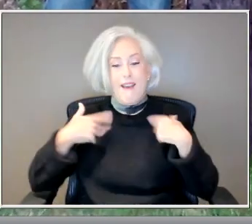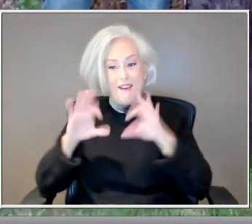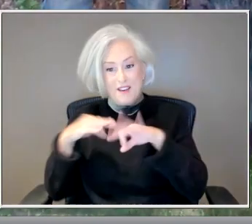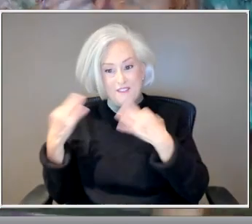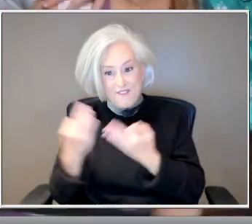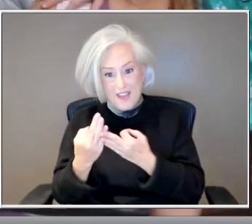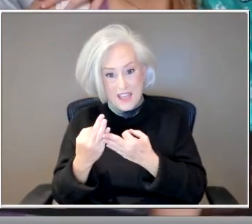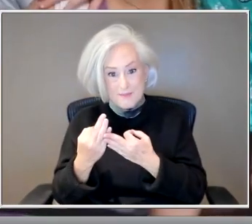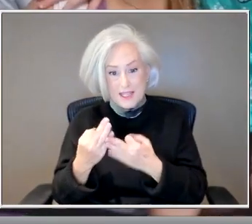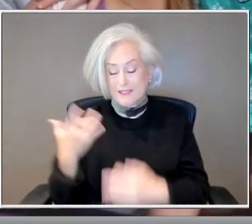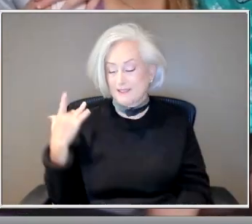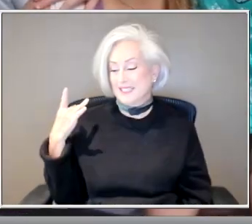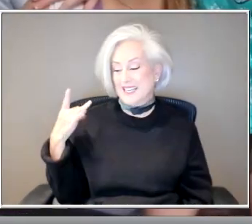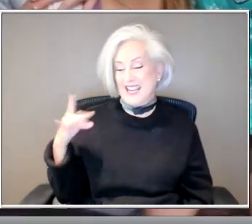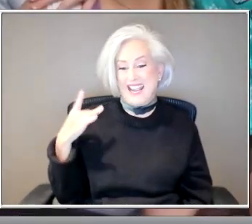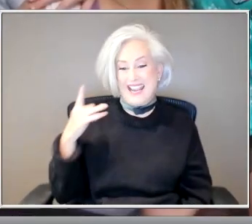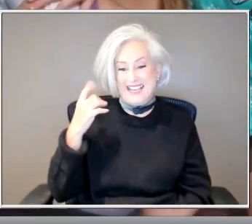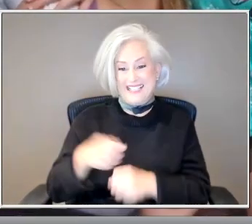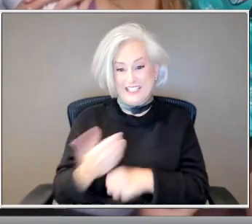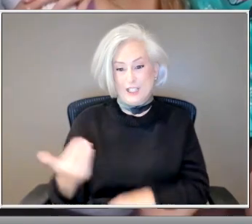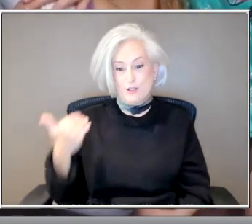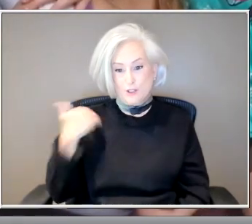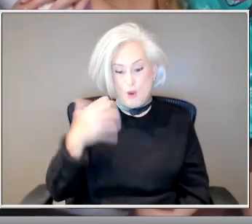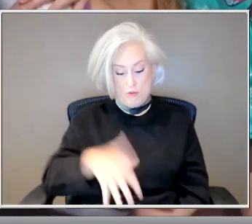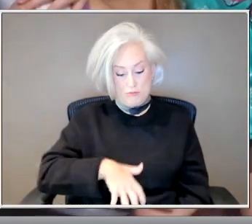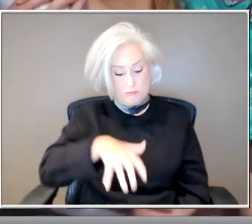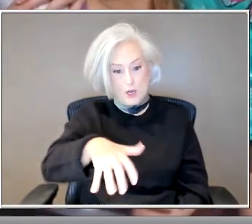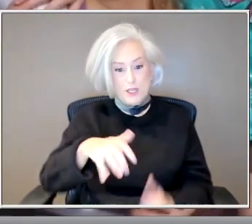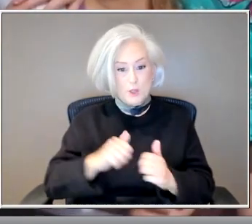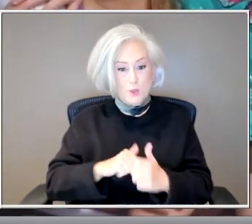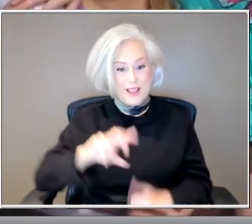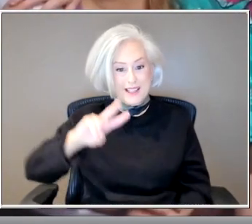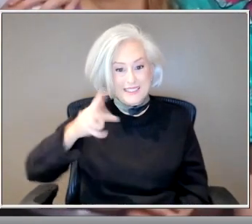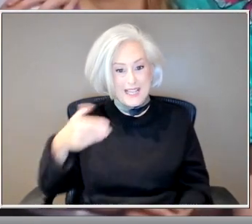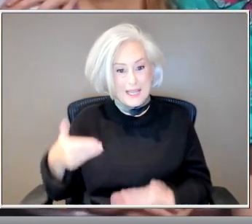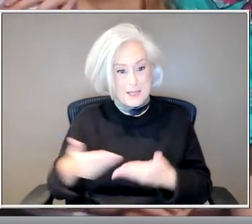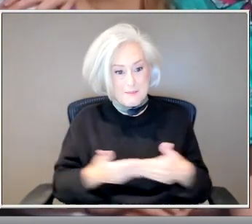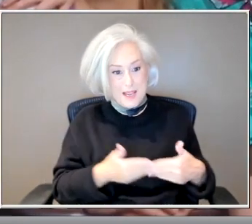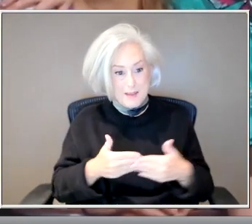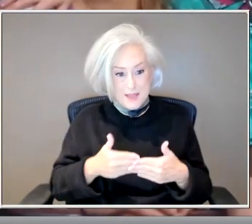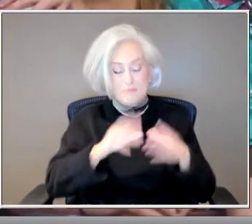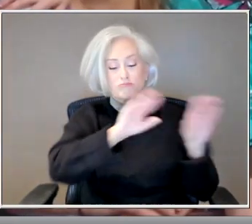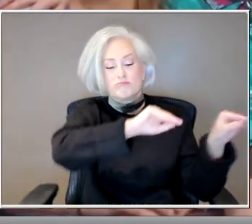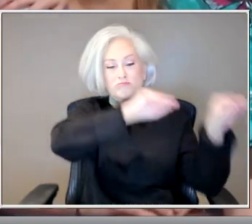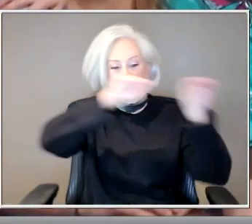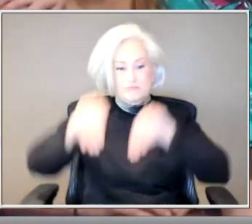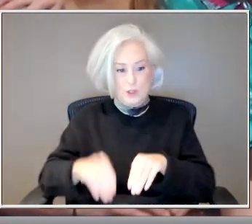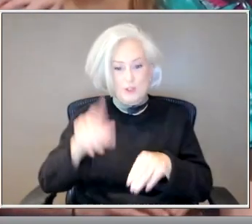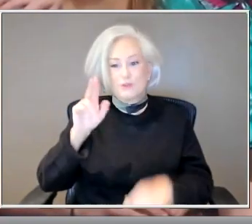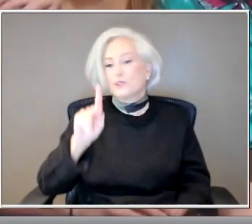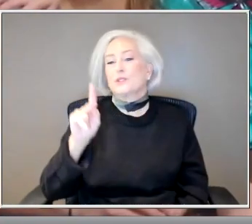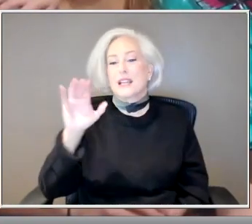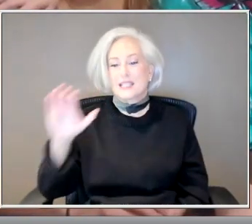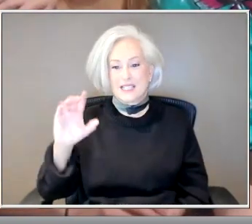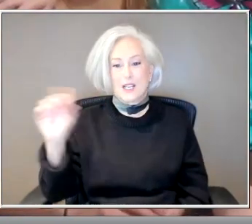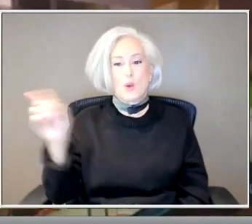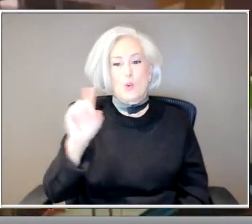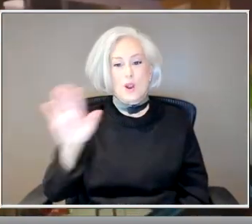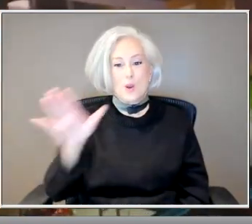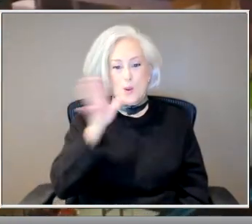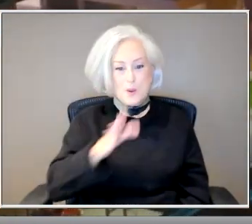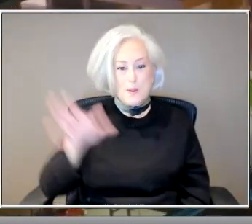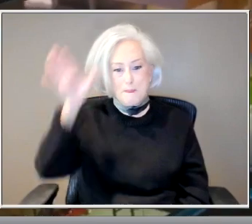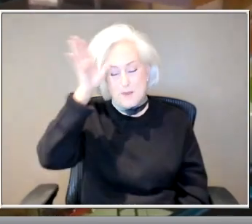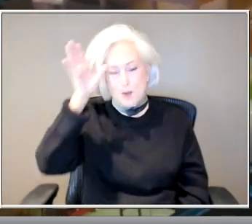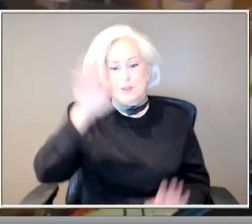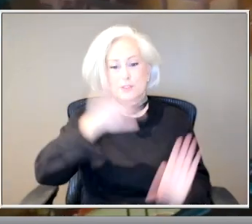with her second baby, she moved to the Kansas City area where her parents had already relocated to be closer to them.